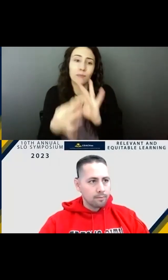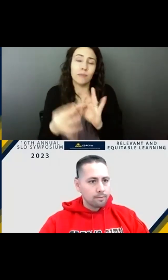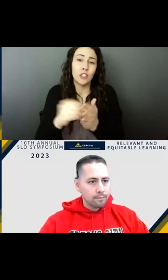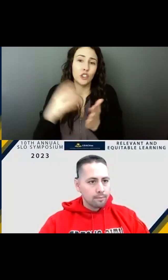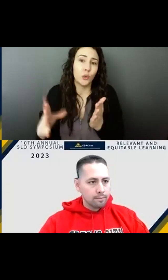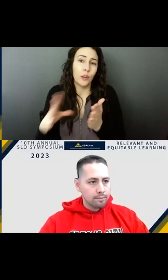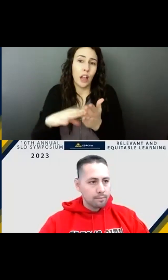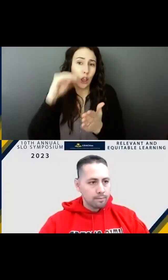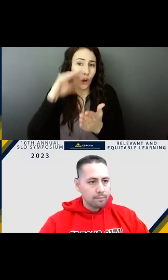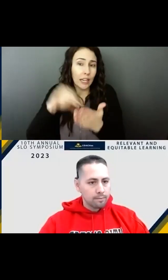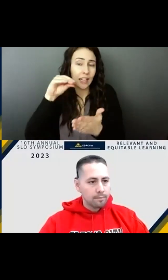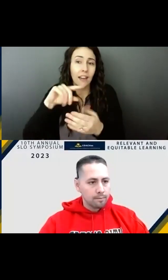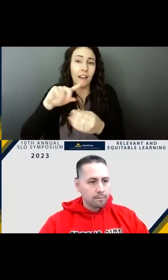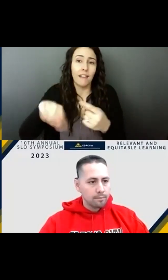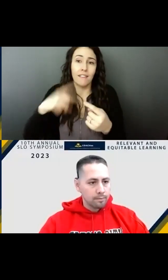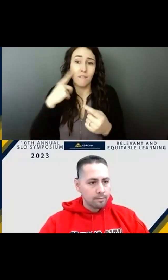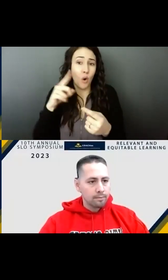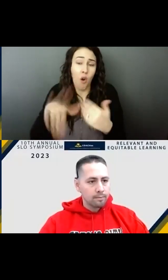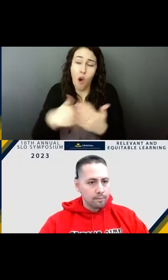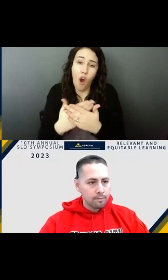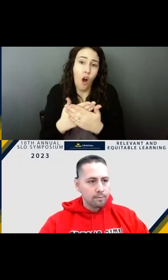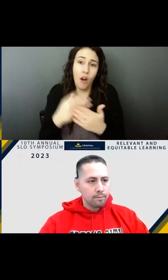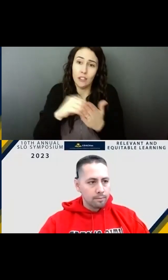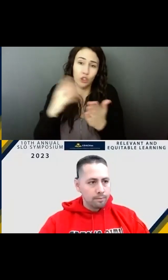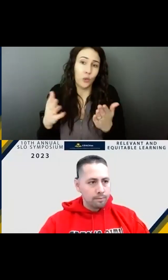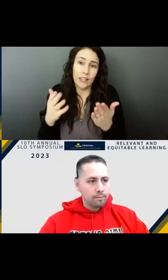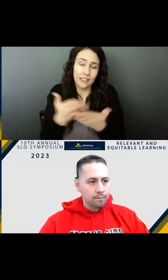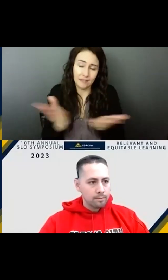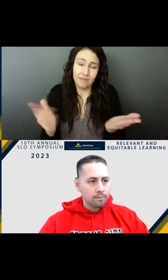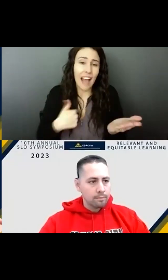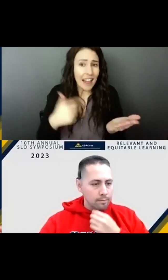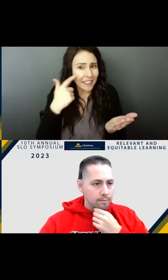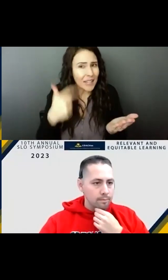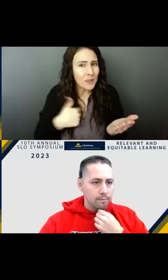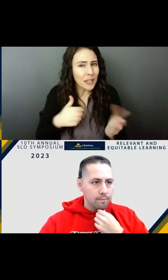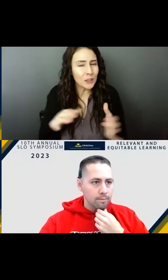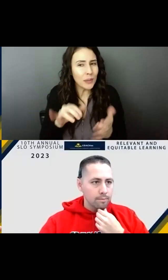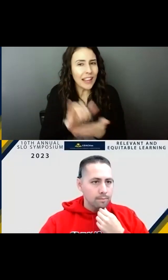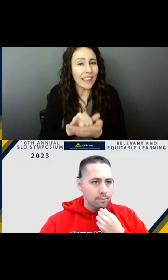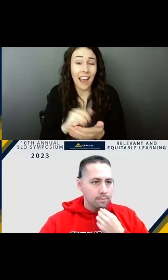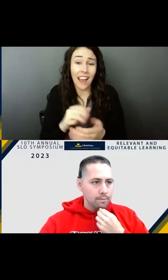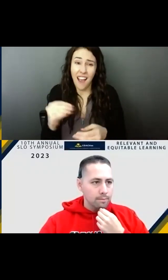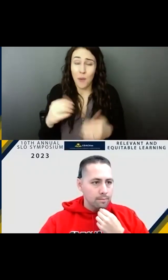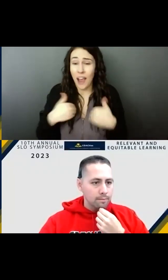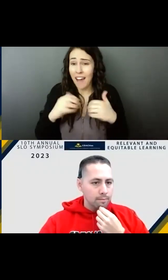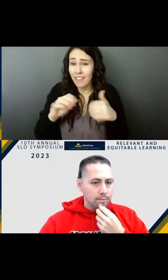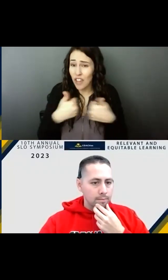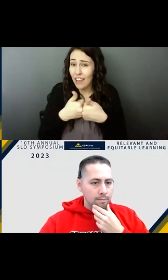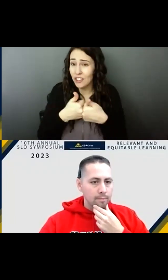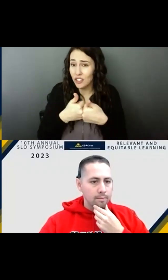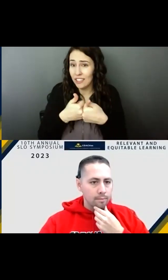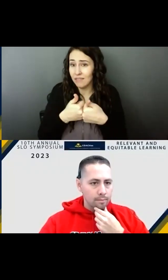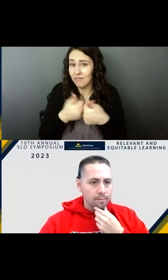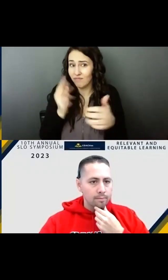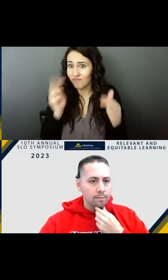students across the board. So I think we're doing it, and I'm excited by that. And really, we have a challenge ahead of us. Like, how can we really do it well with assessment? And I know we'll